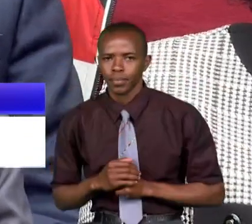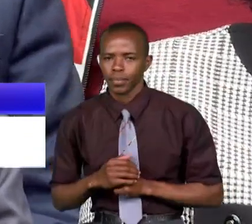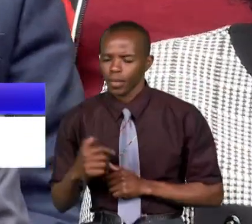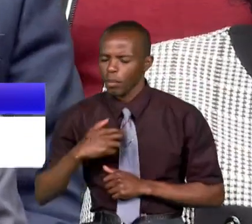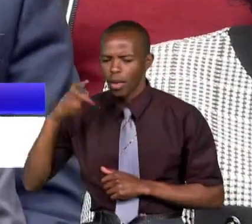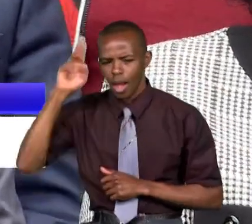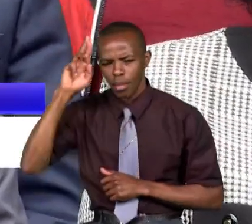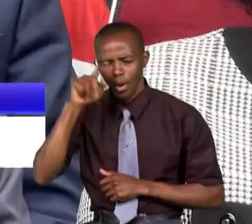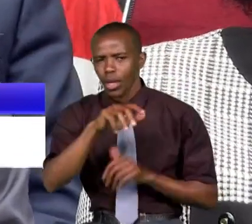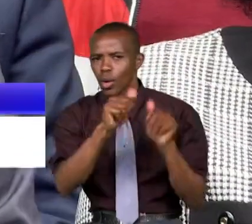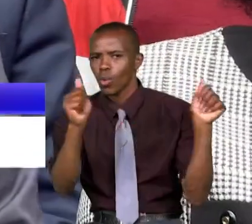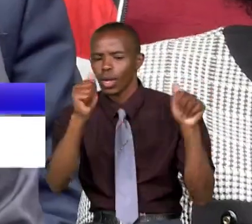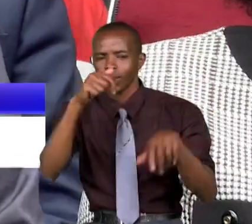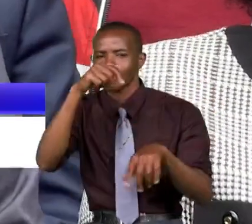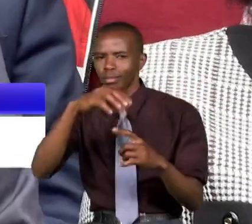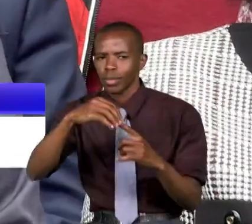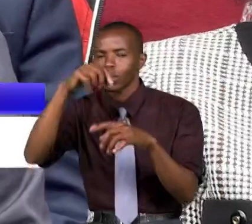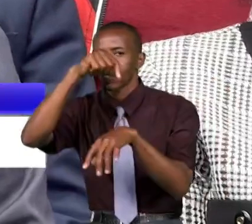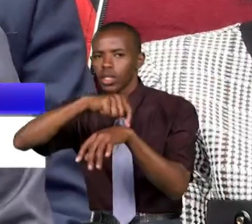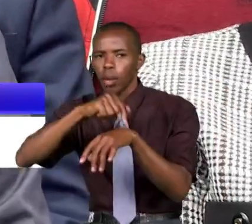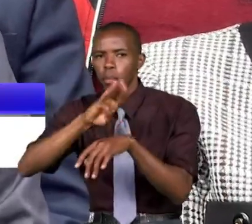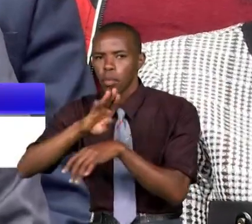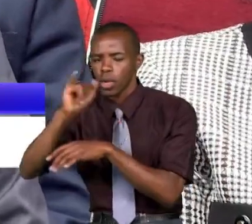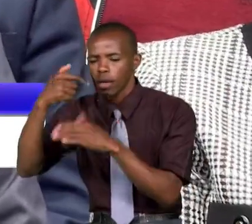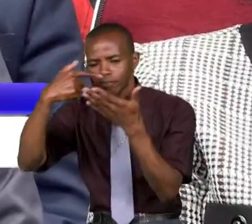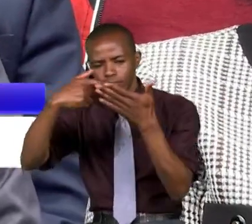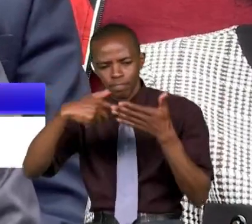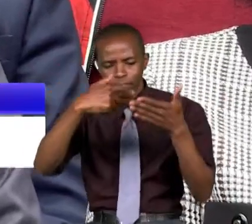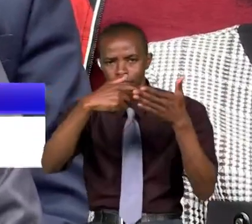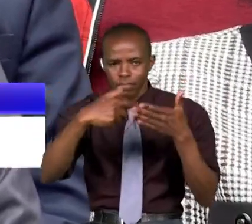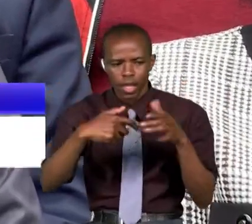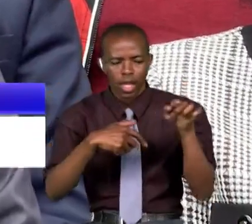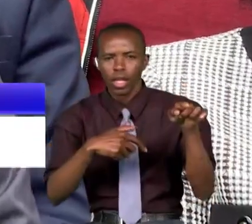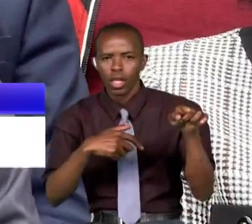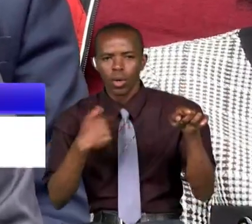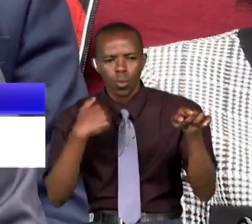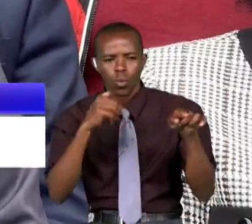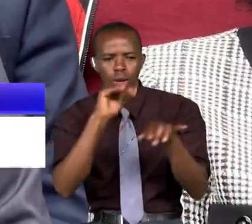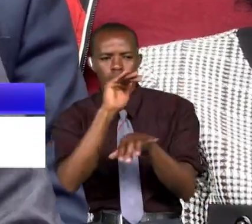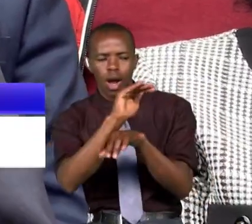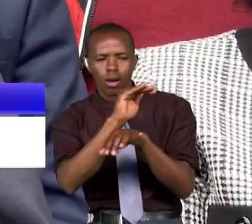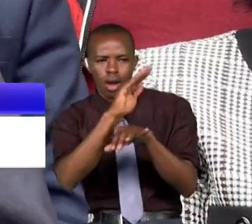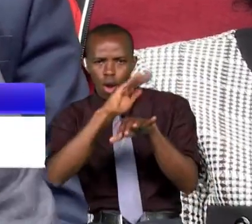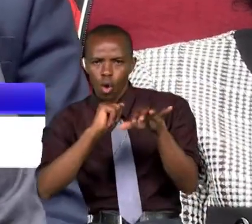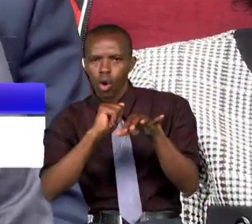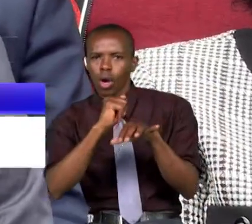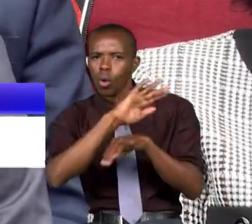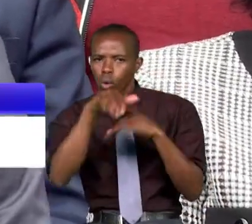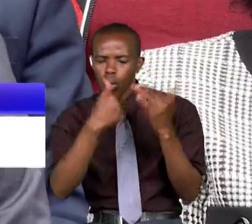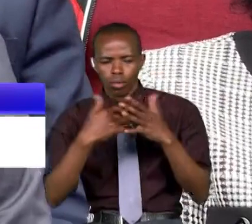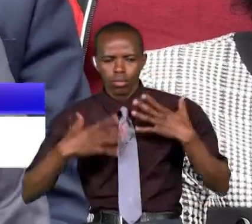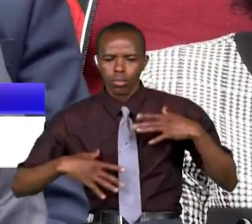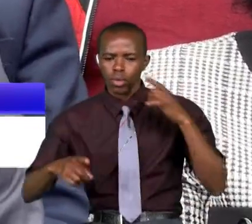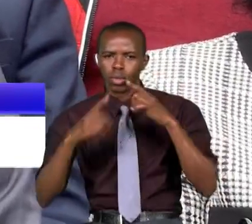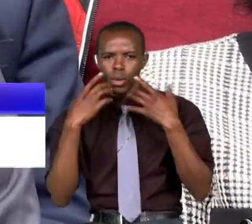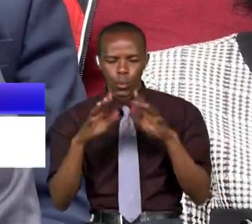remember him so well, especially during the BBI discussions. He's the one we called upon after everybody had contributed.